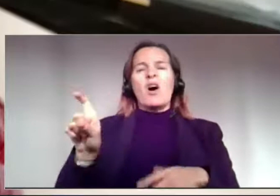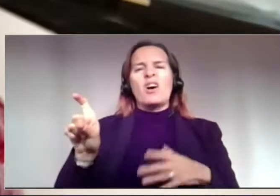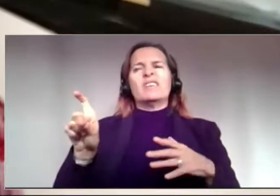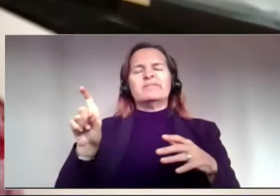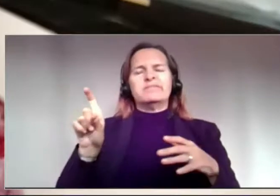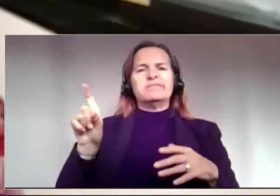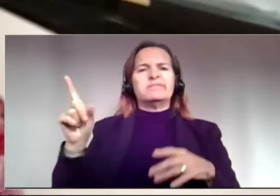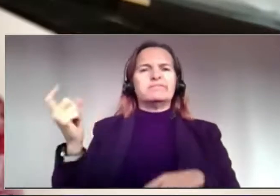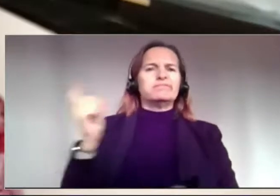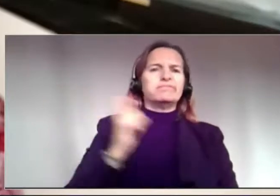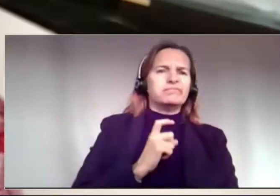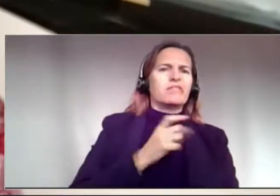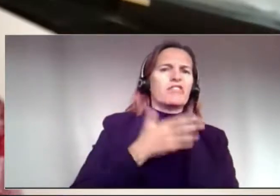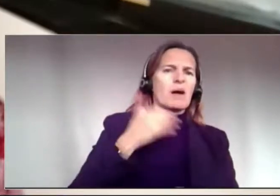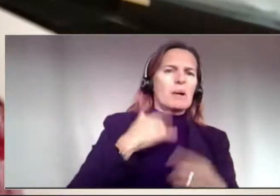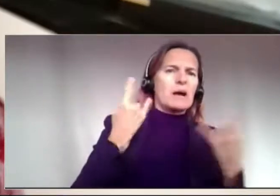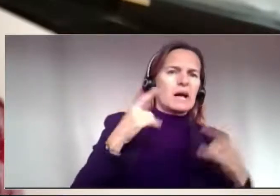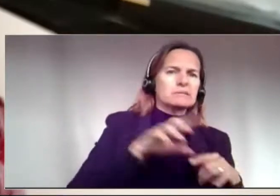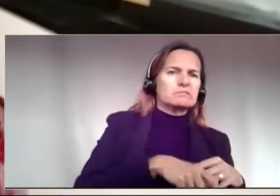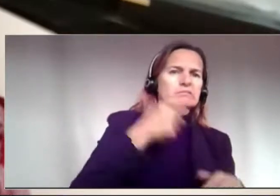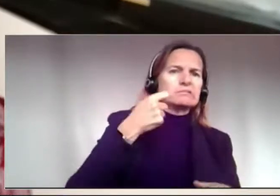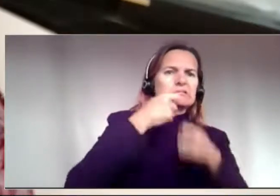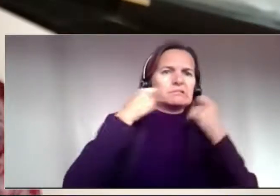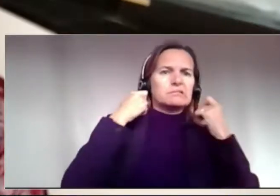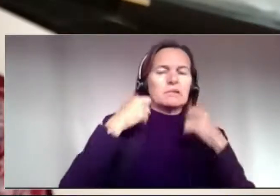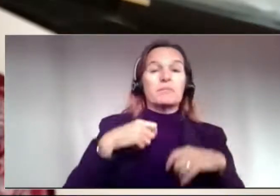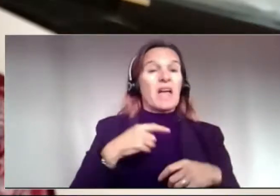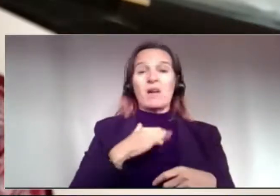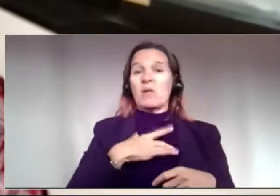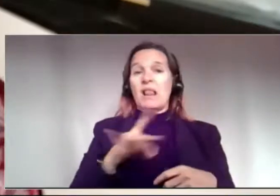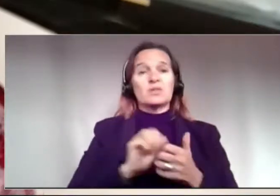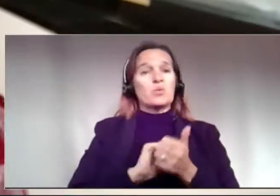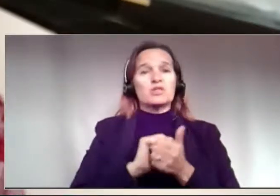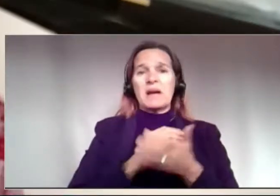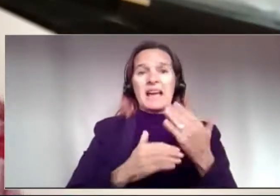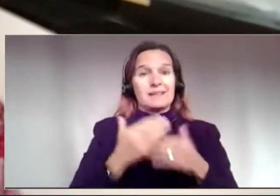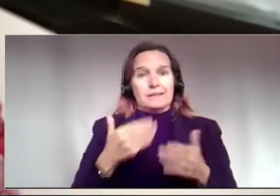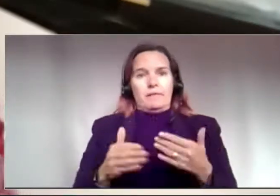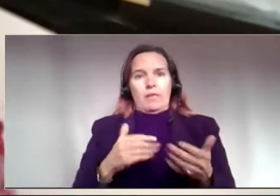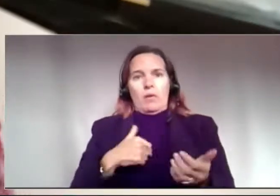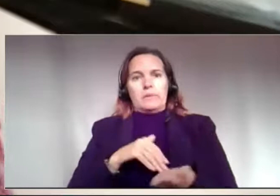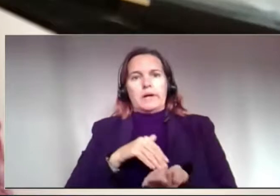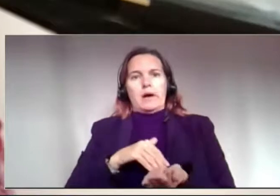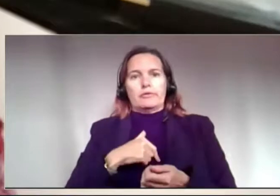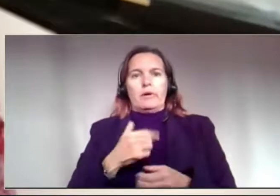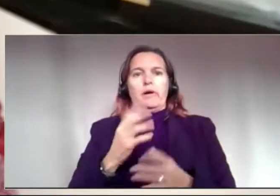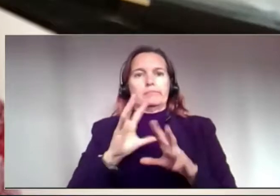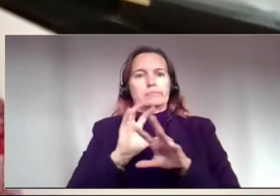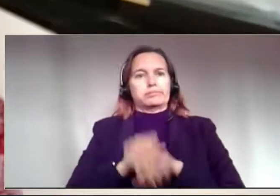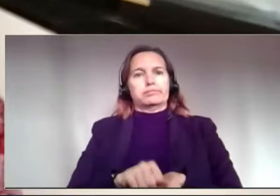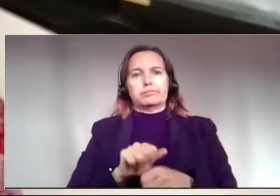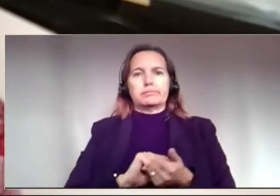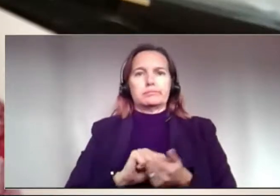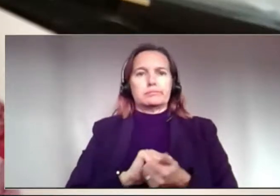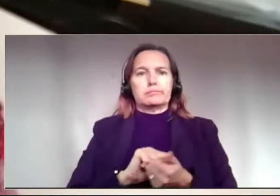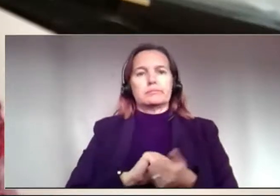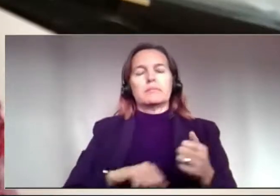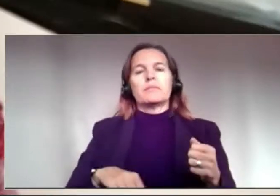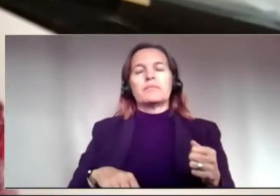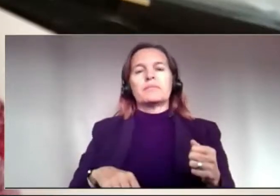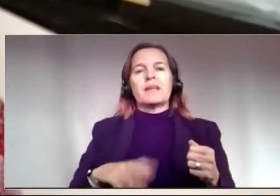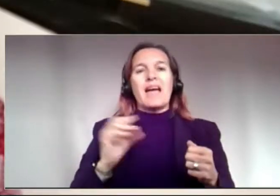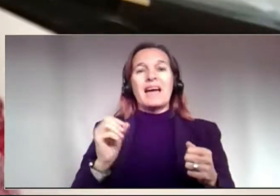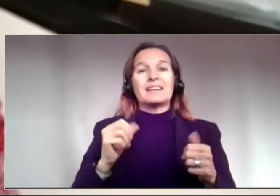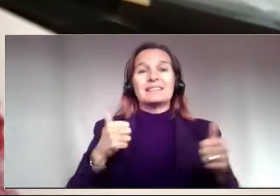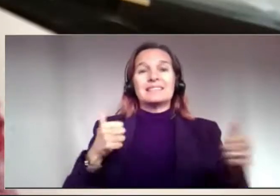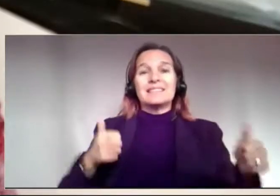all the time, although I've been doing it for years and years and years as a physician. And the social distance is something I really don't like. I'm kind